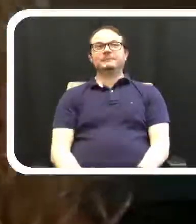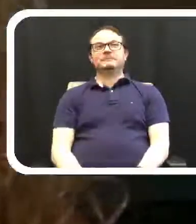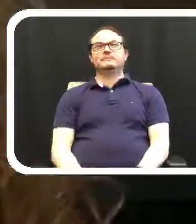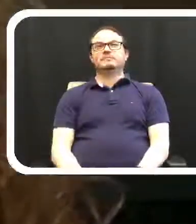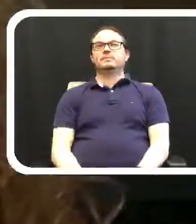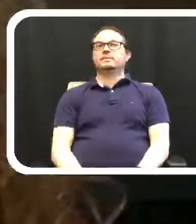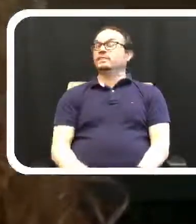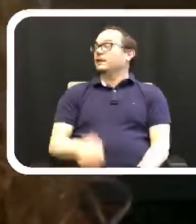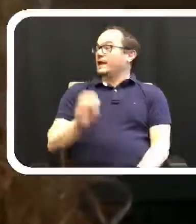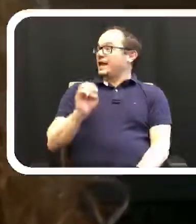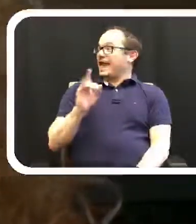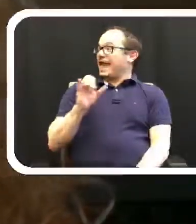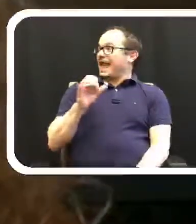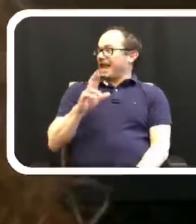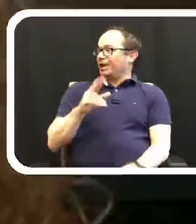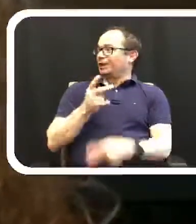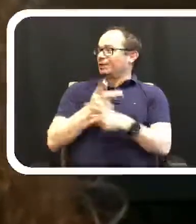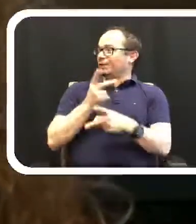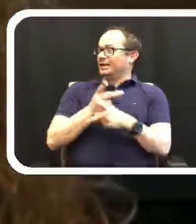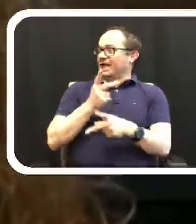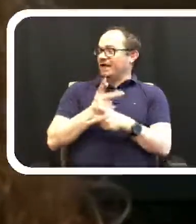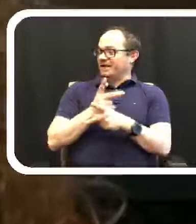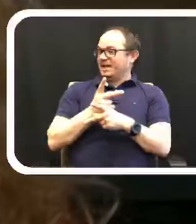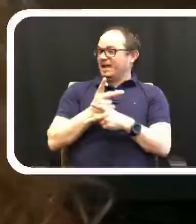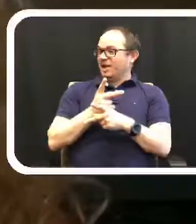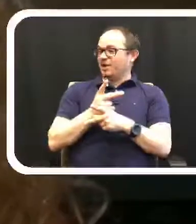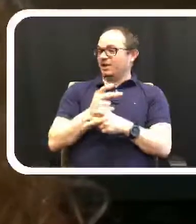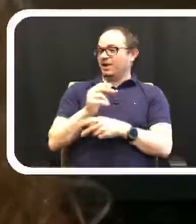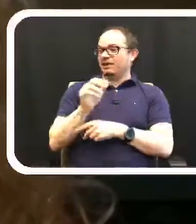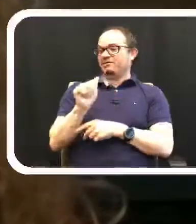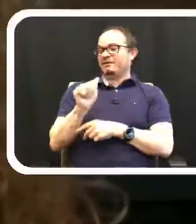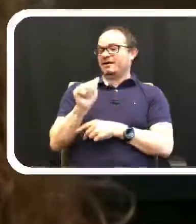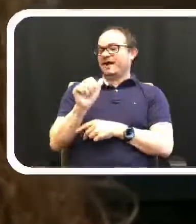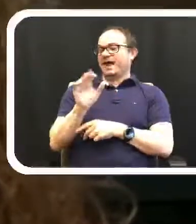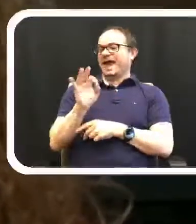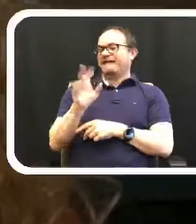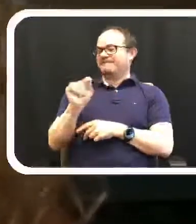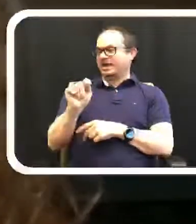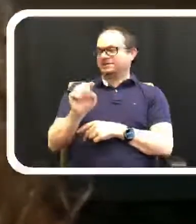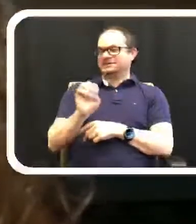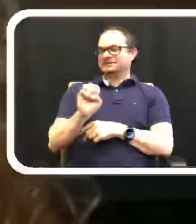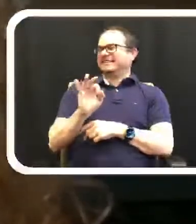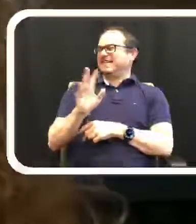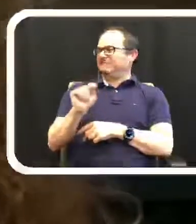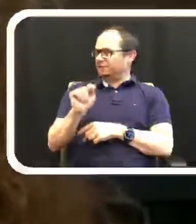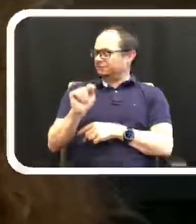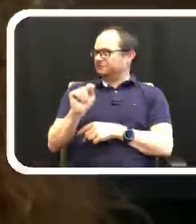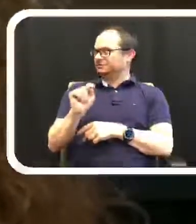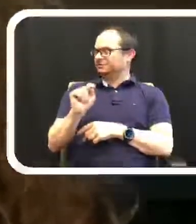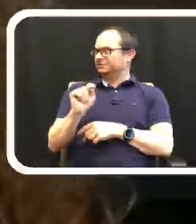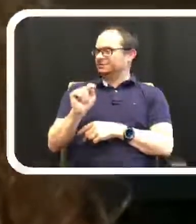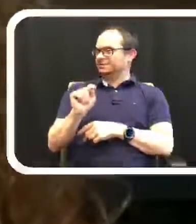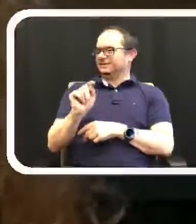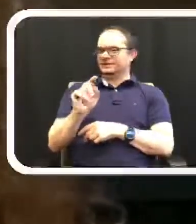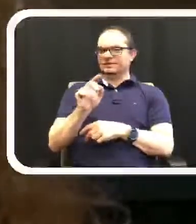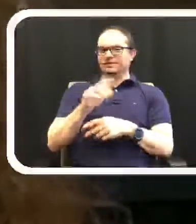So an editor is going to take care of effect and effect and all of the there, and all of